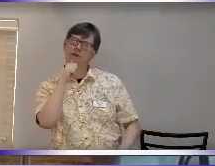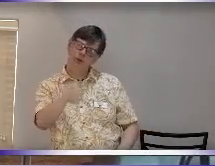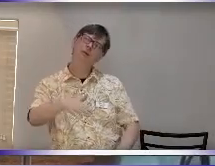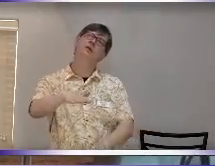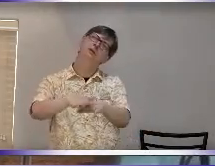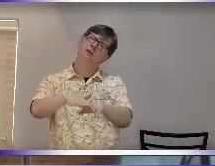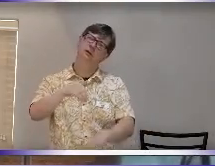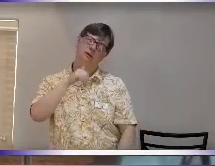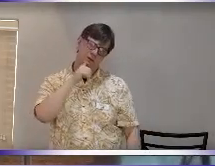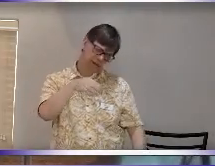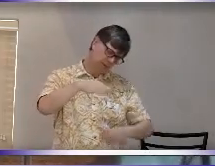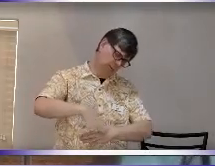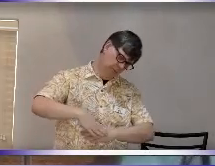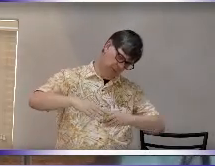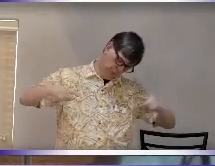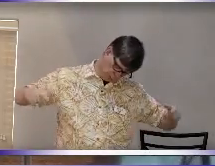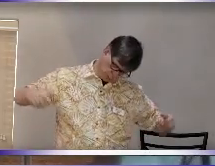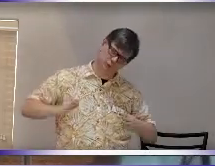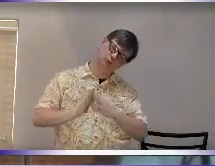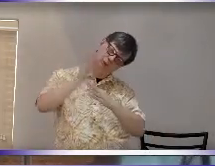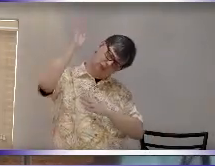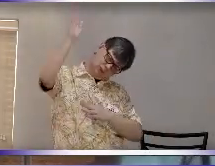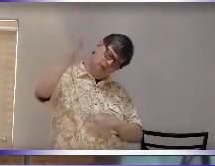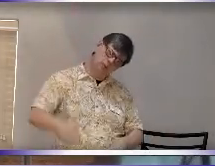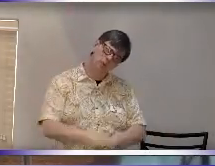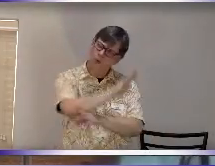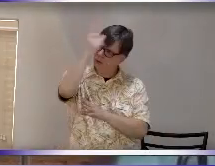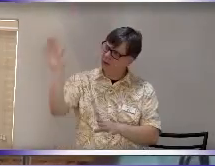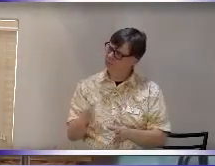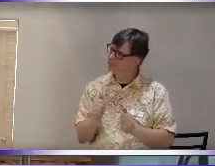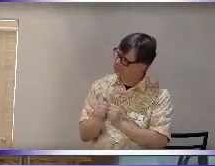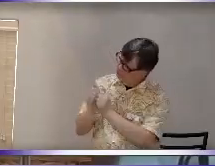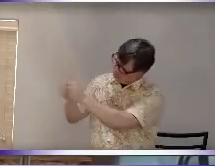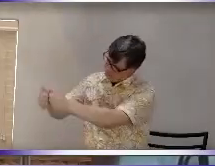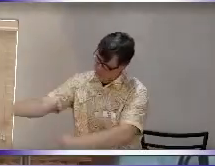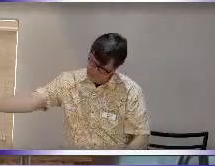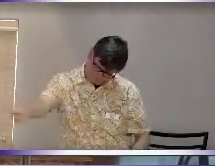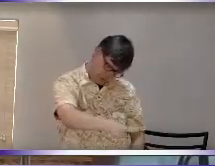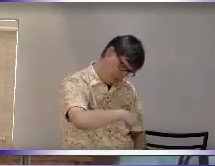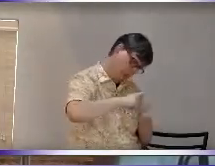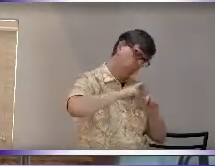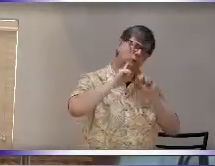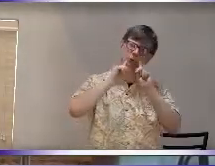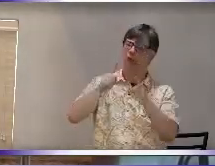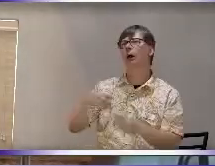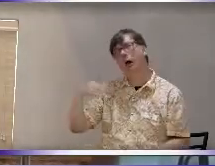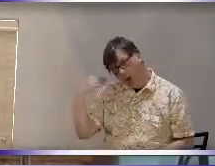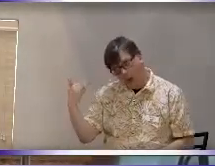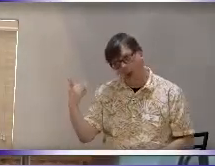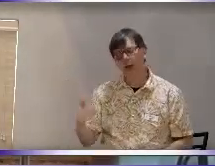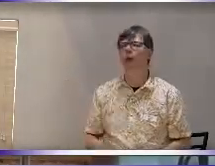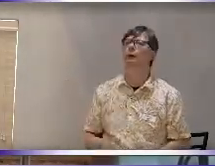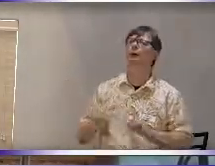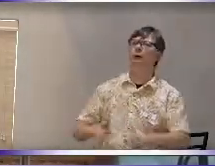fear of not measuring up. All of these things can lead us to say, someone else might be